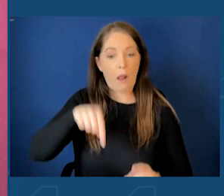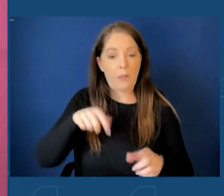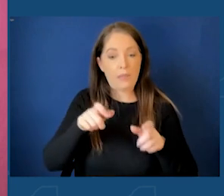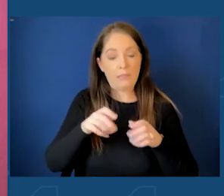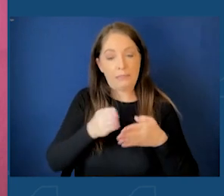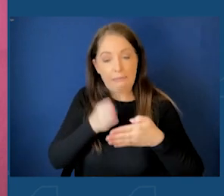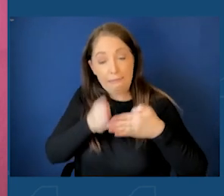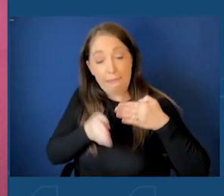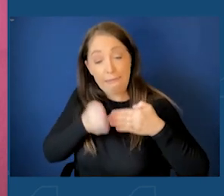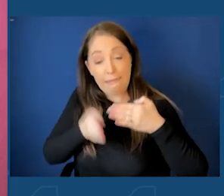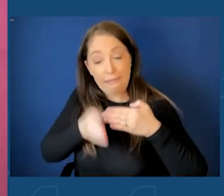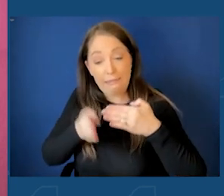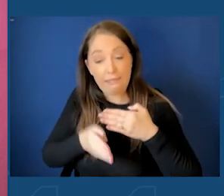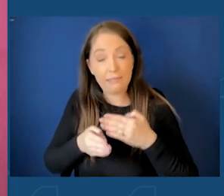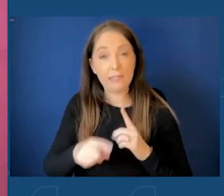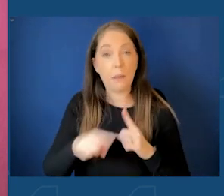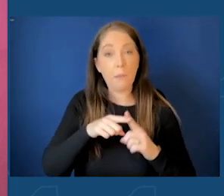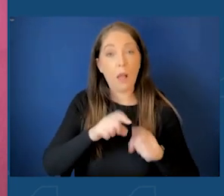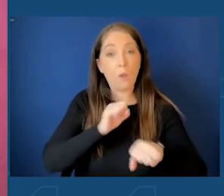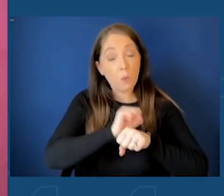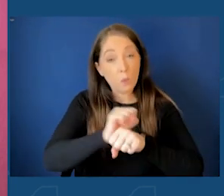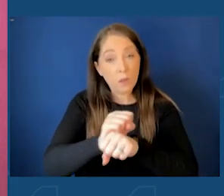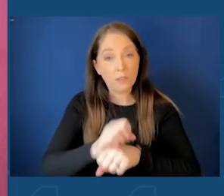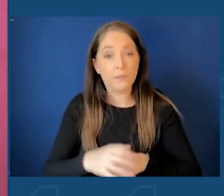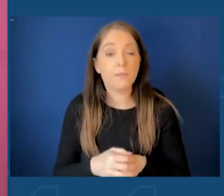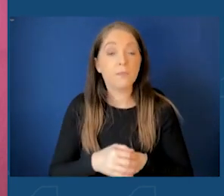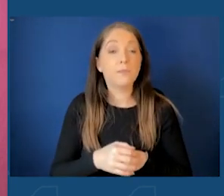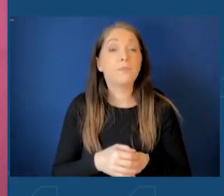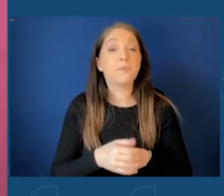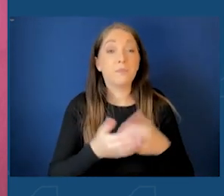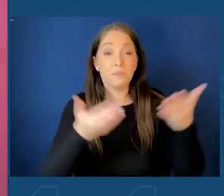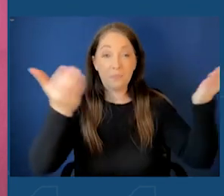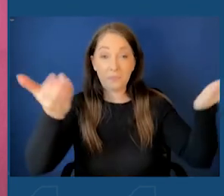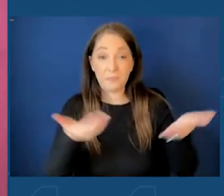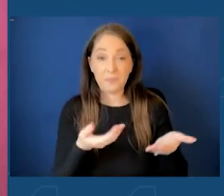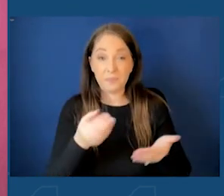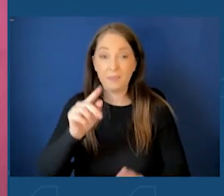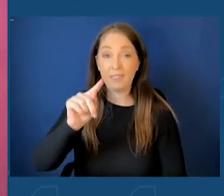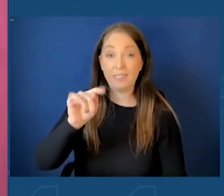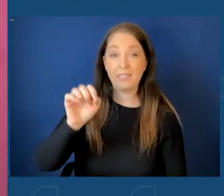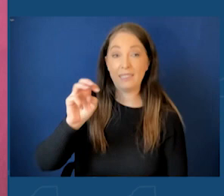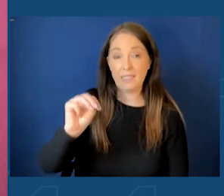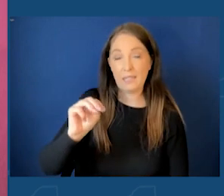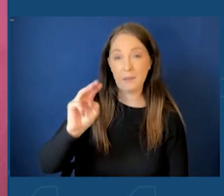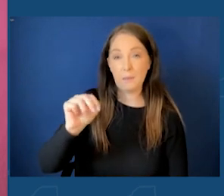done beyond. So ladies and gentlemen, the chair of our board, Tim Murphy.